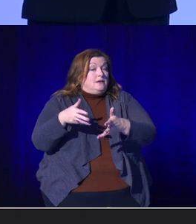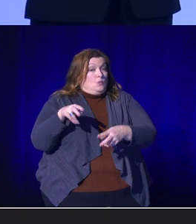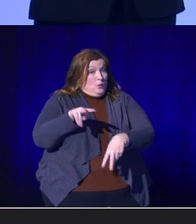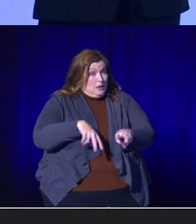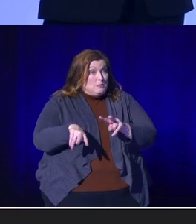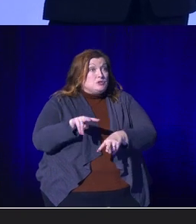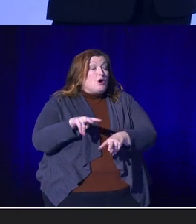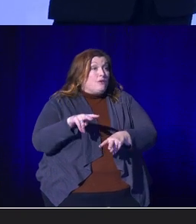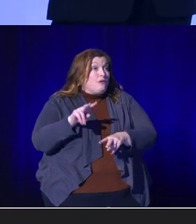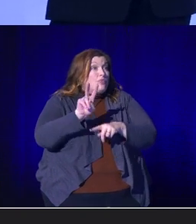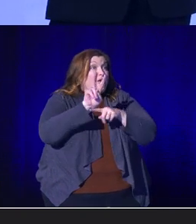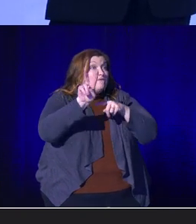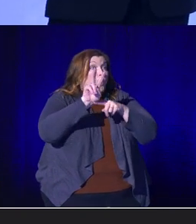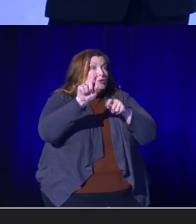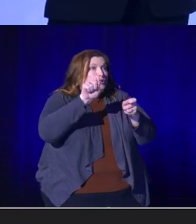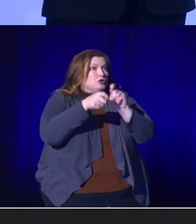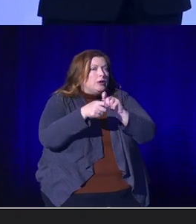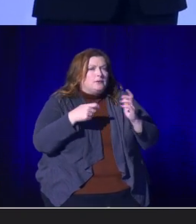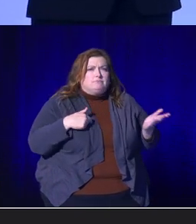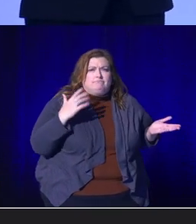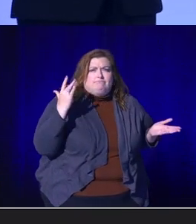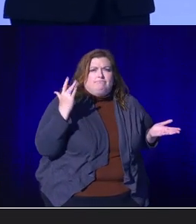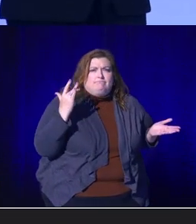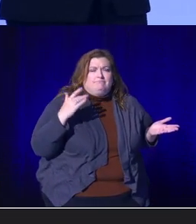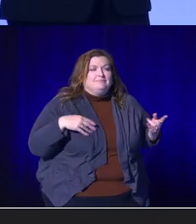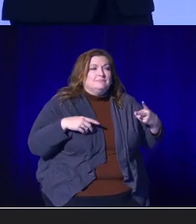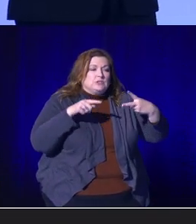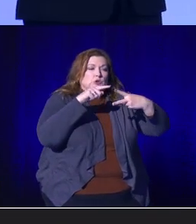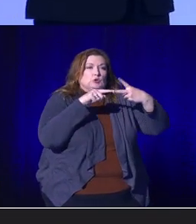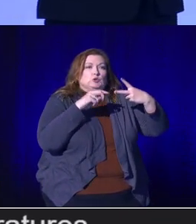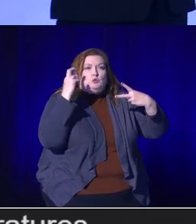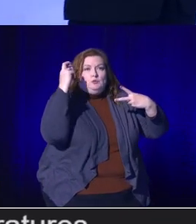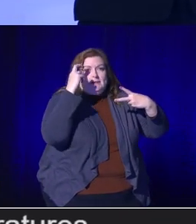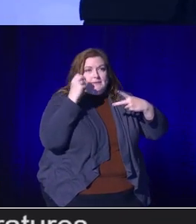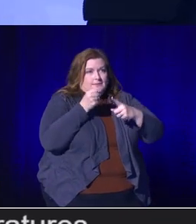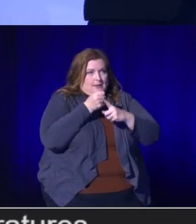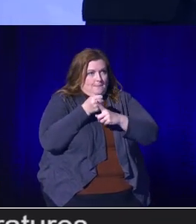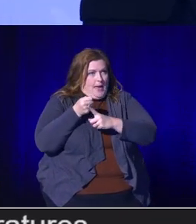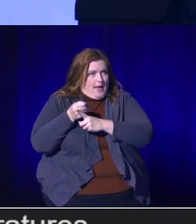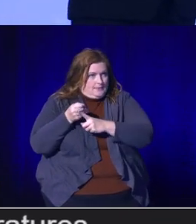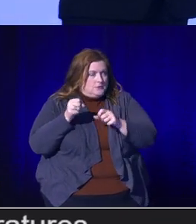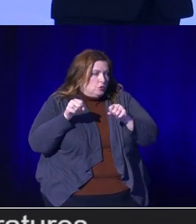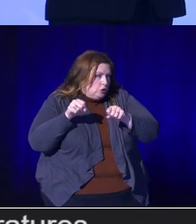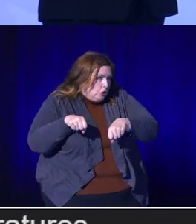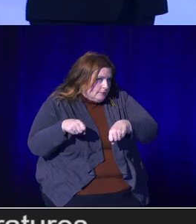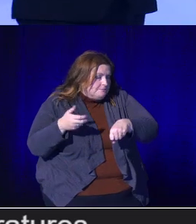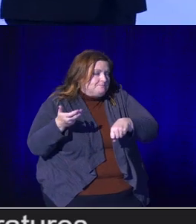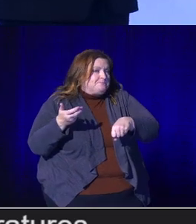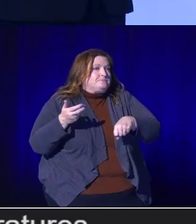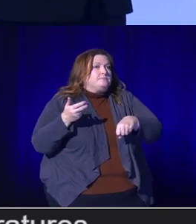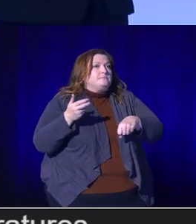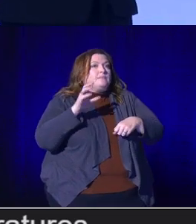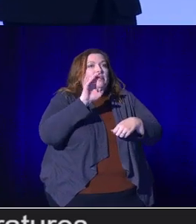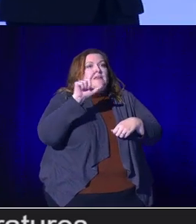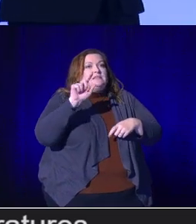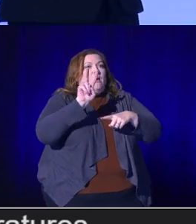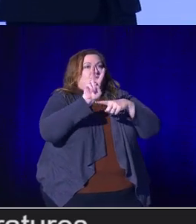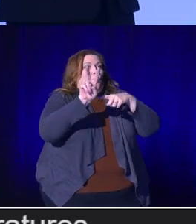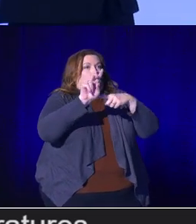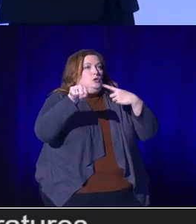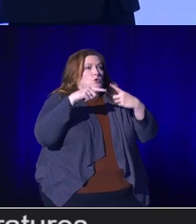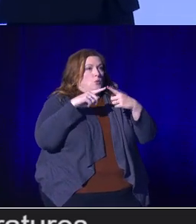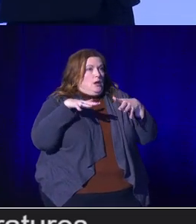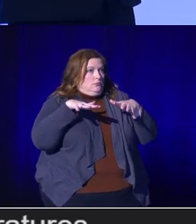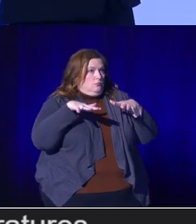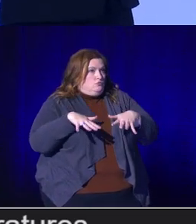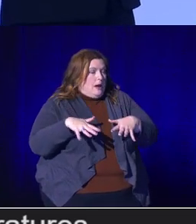these temperatures. So why is that? There's 2 things that could be impacting the cell's voltage when it is resting, and